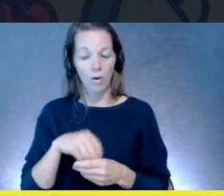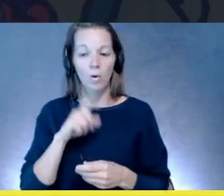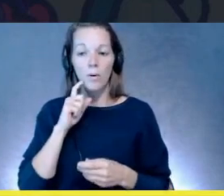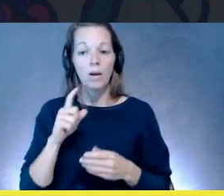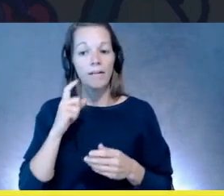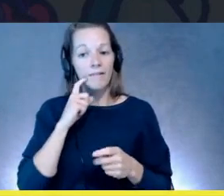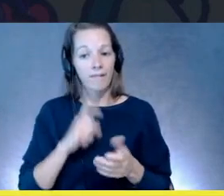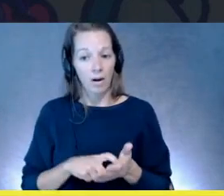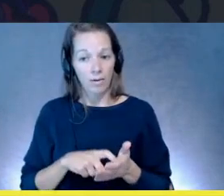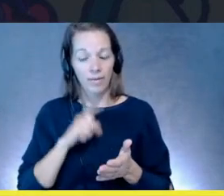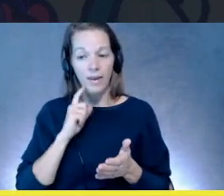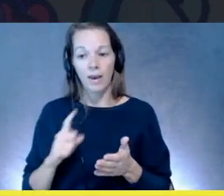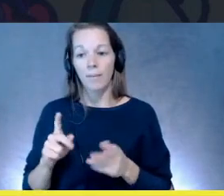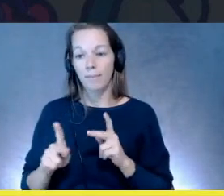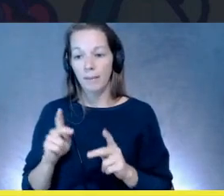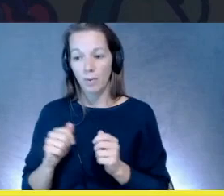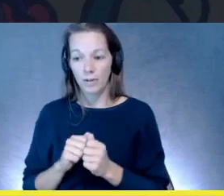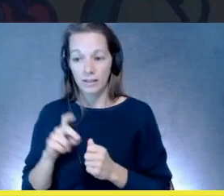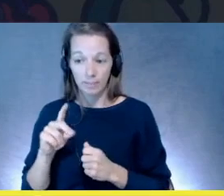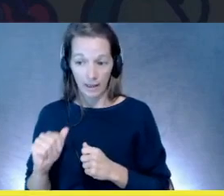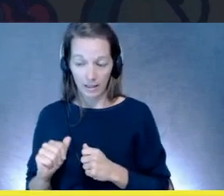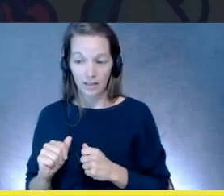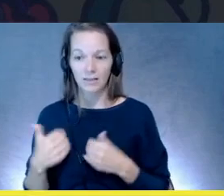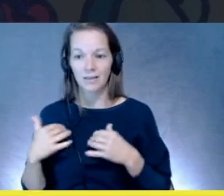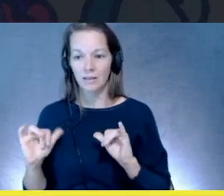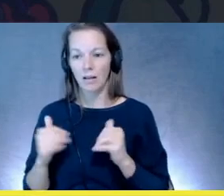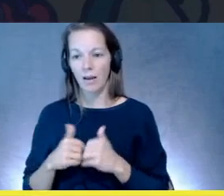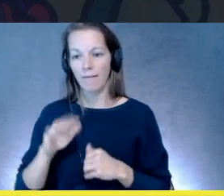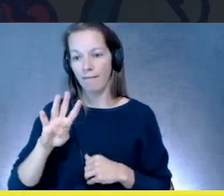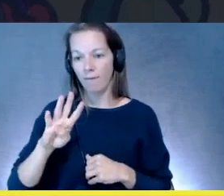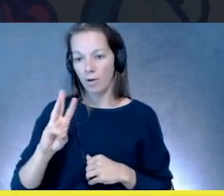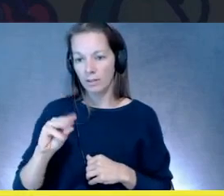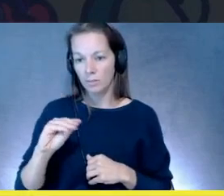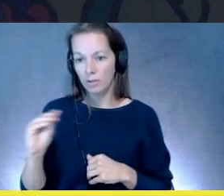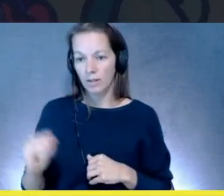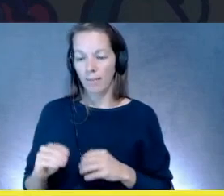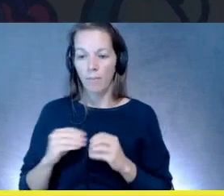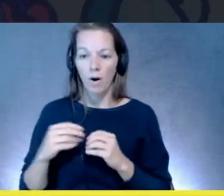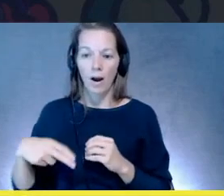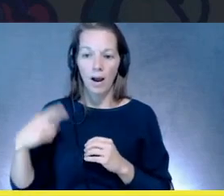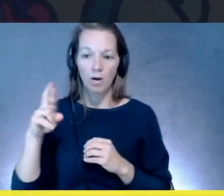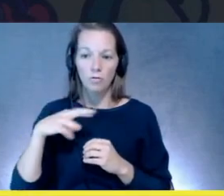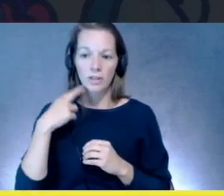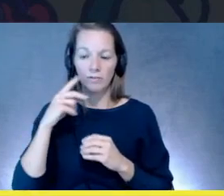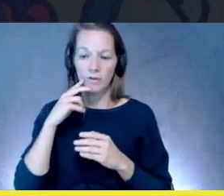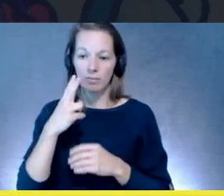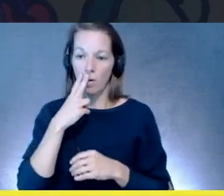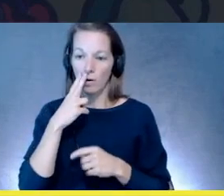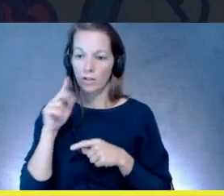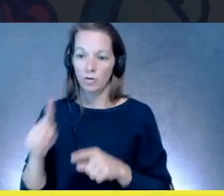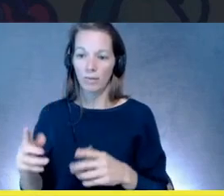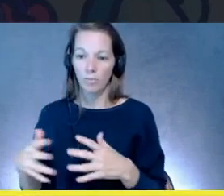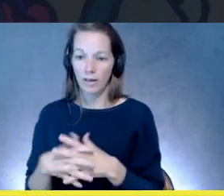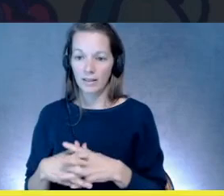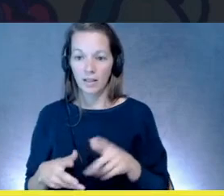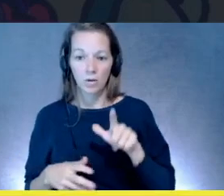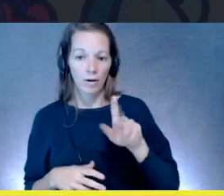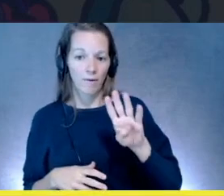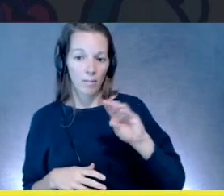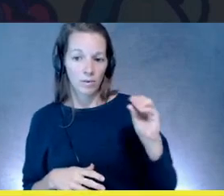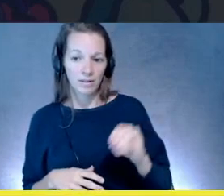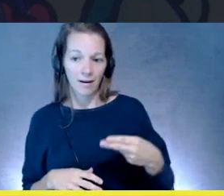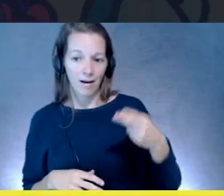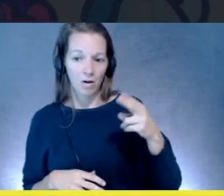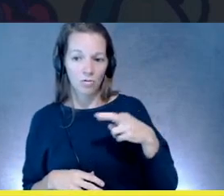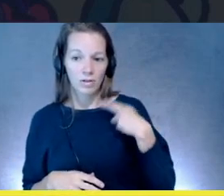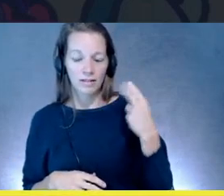among respondents with disabilities still had 46% higher risk of smoking during pregnancy, 24% higher risk of preterm